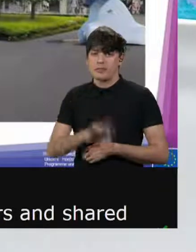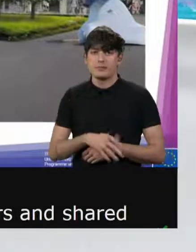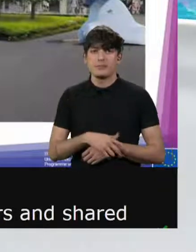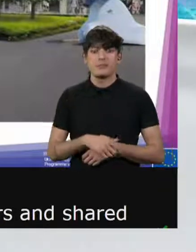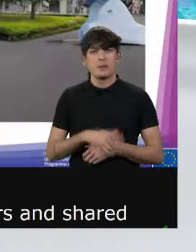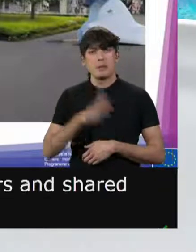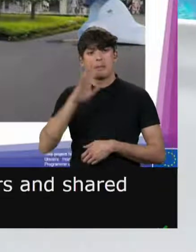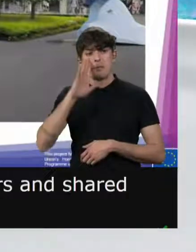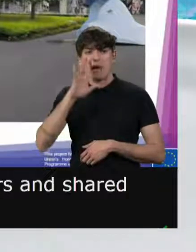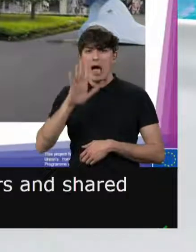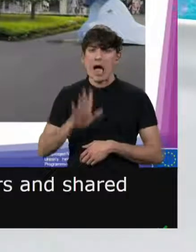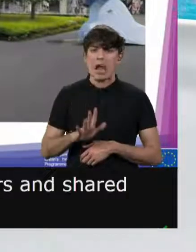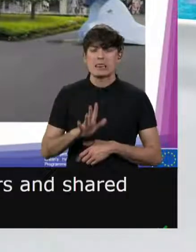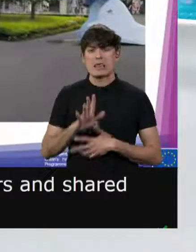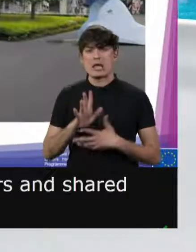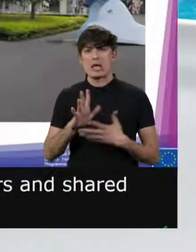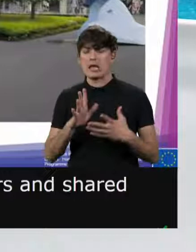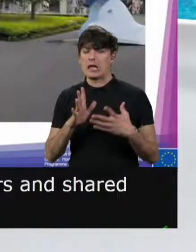of offering